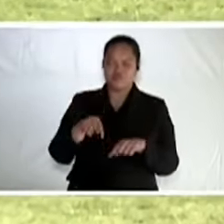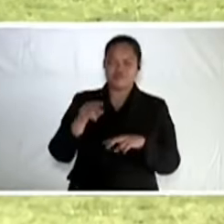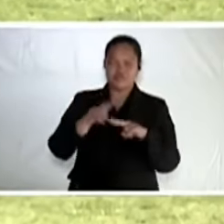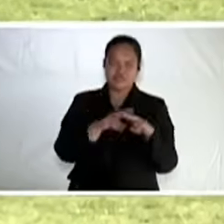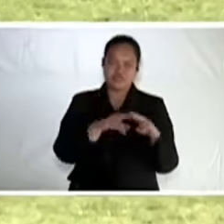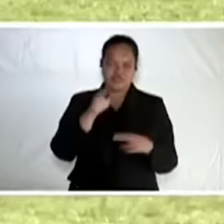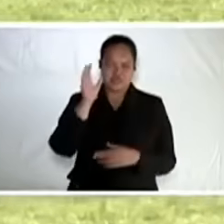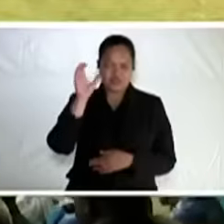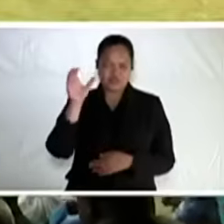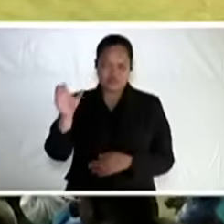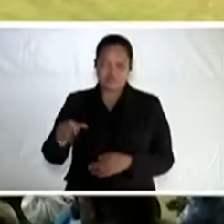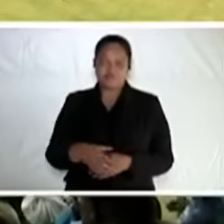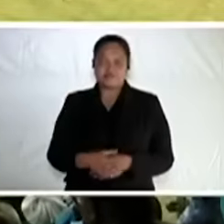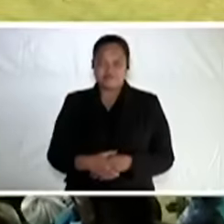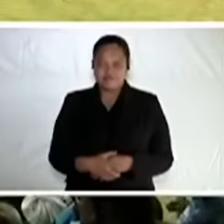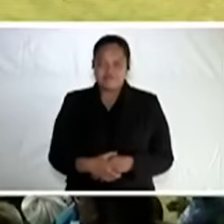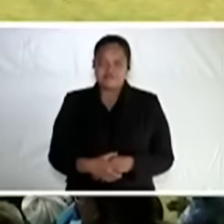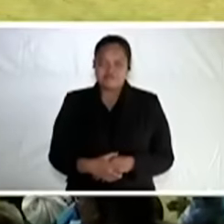home.